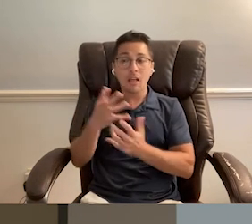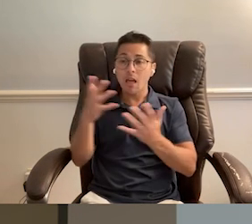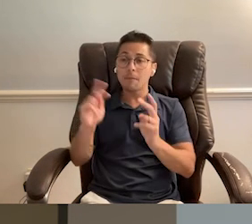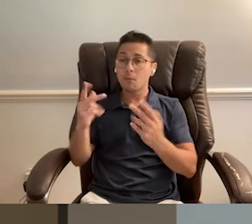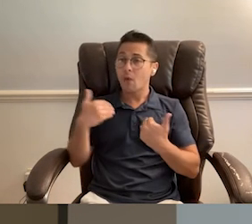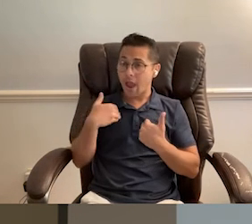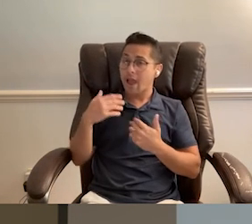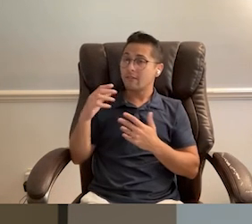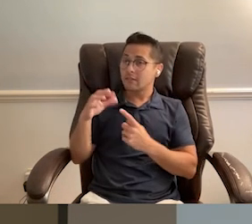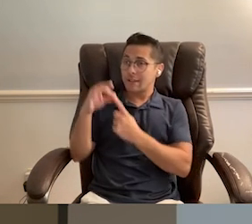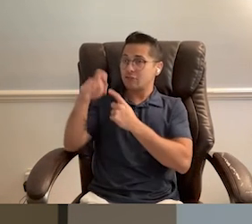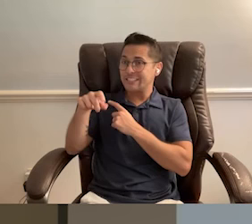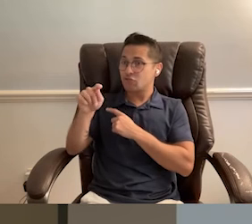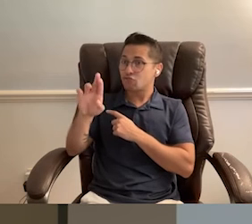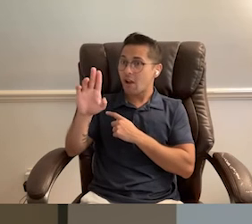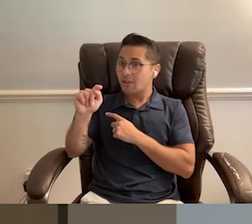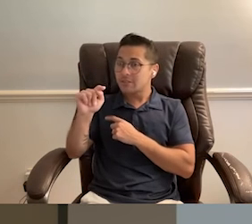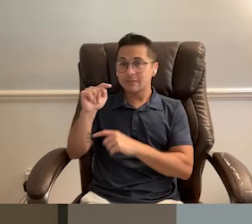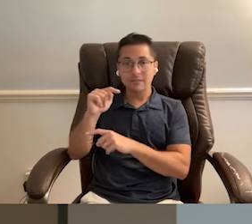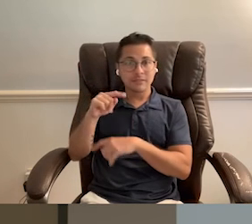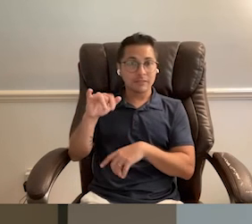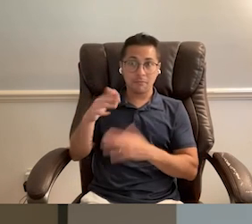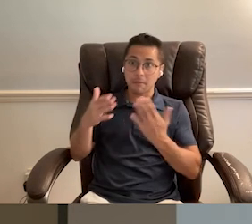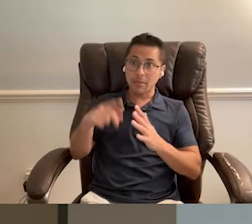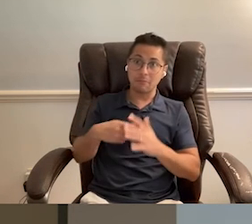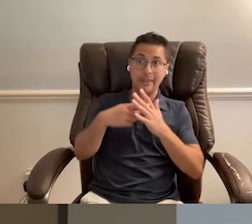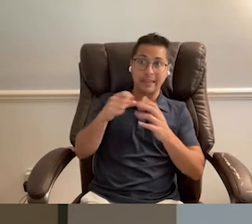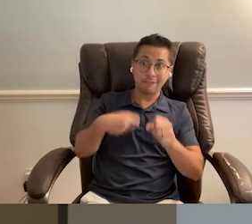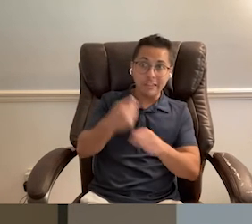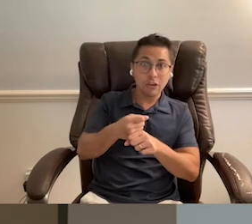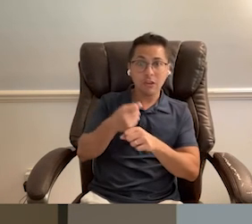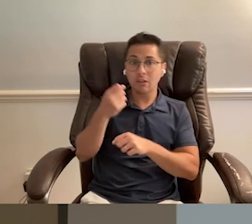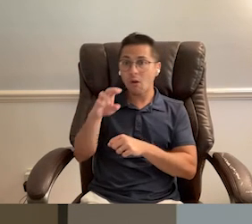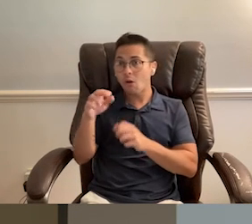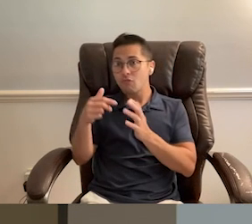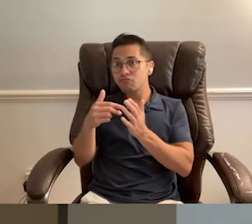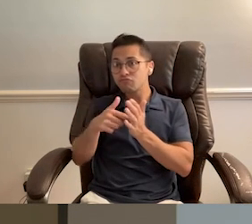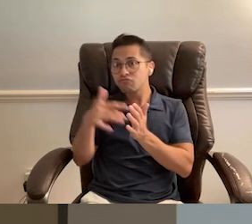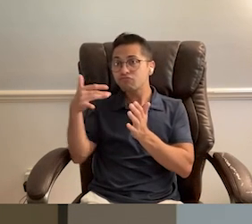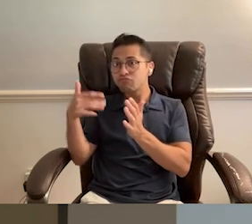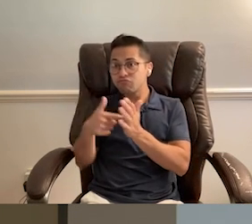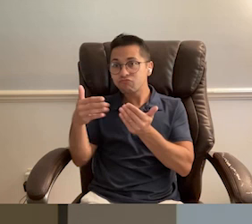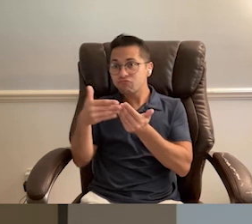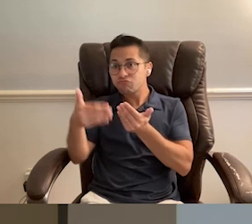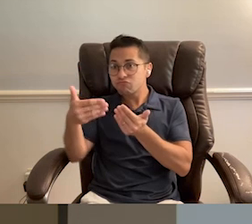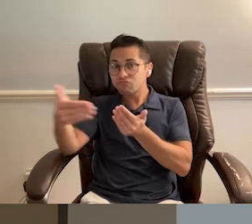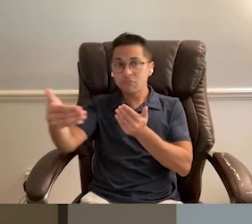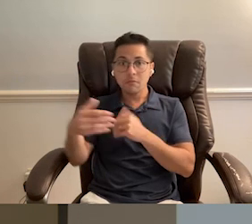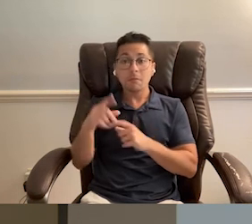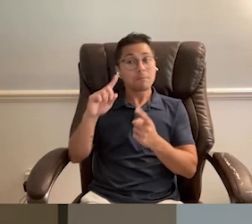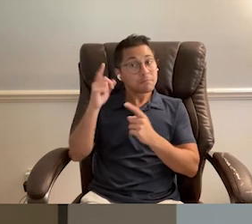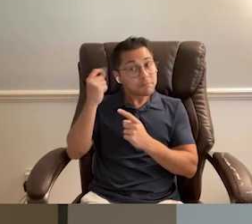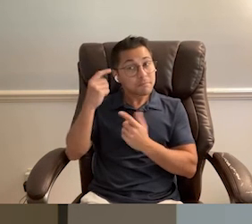say either right at the beginning of the year or periodically throughout the year, put up to 16,000 in it.